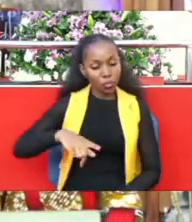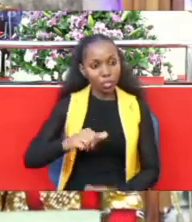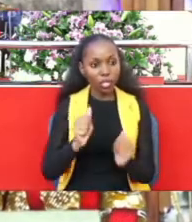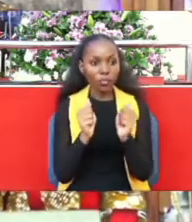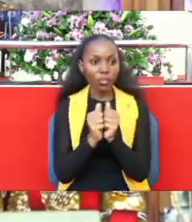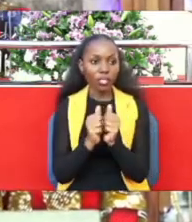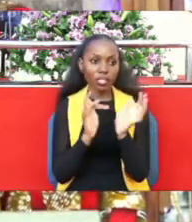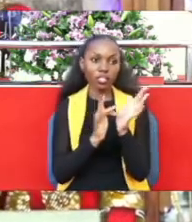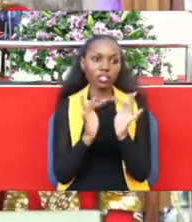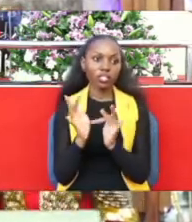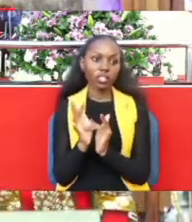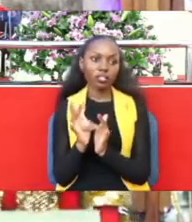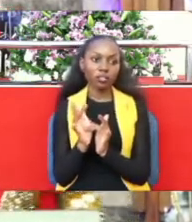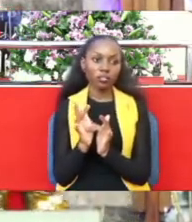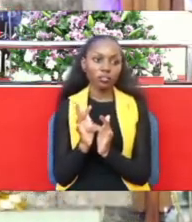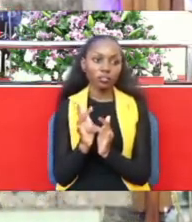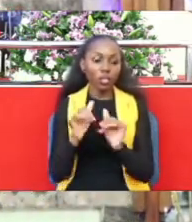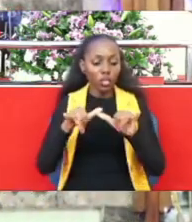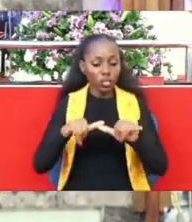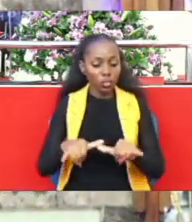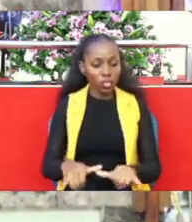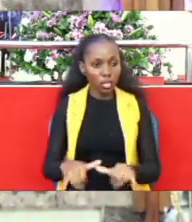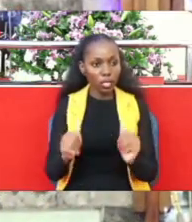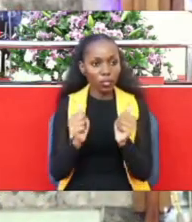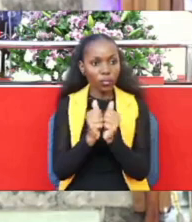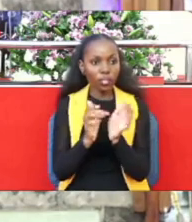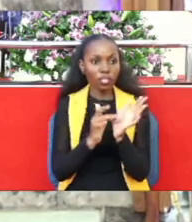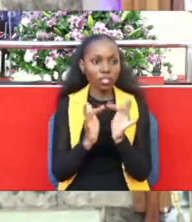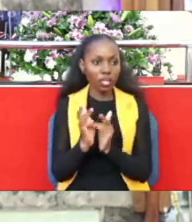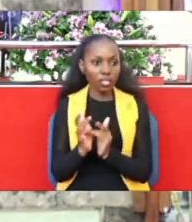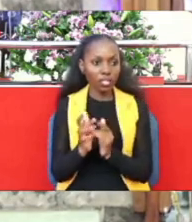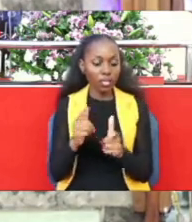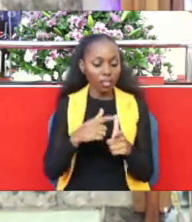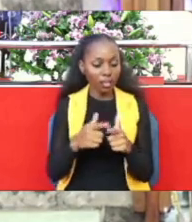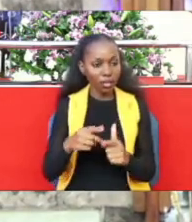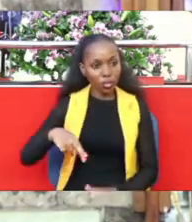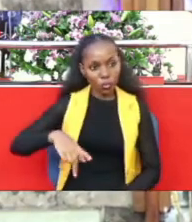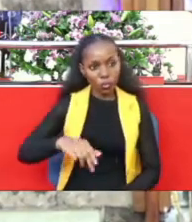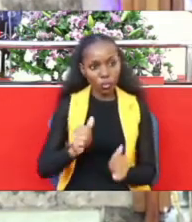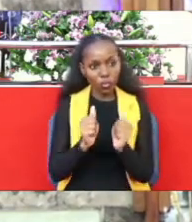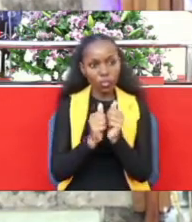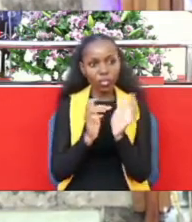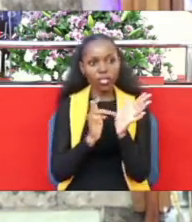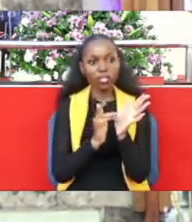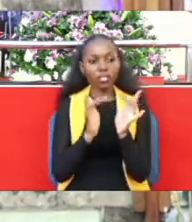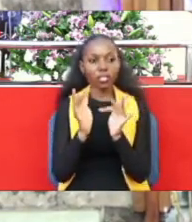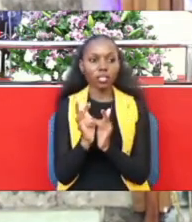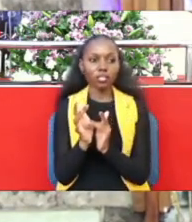safari na kwenda sehemu na Yesu. This is where he is talking about the relationships of a Christian. How